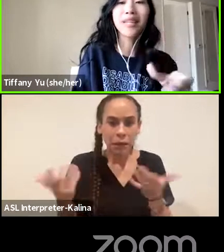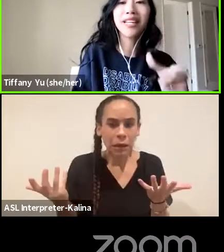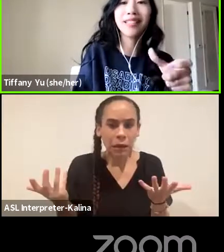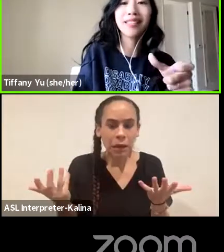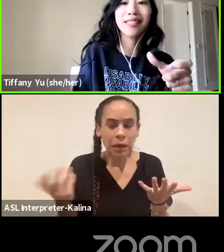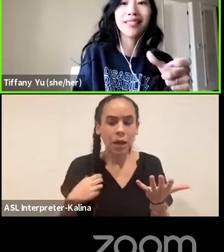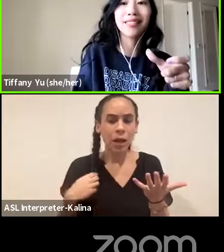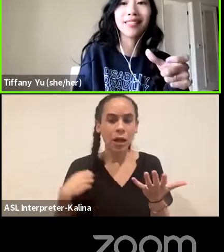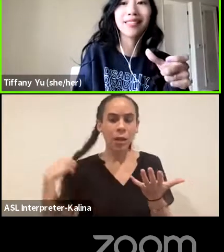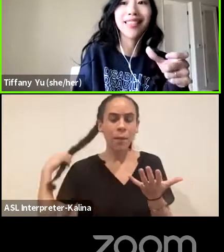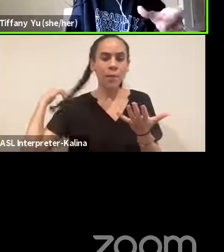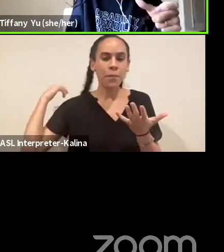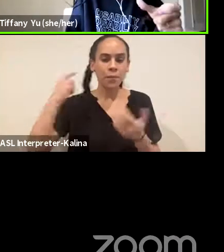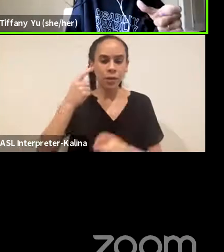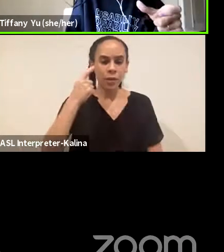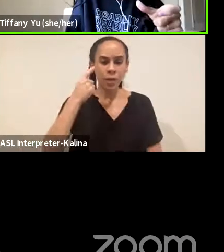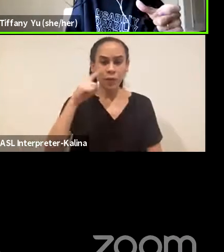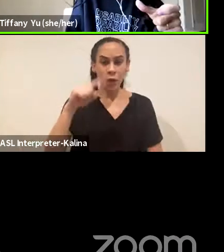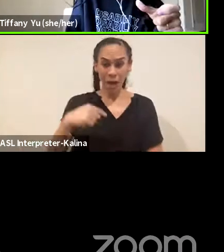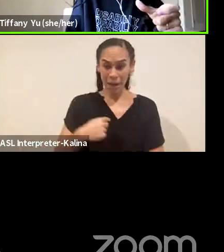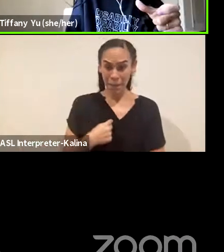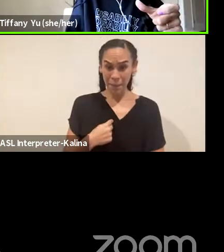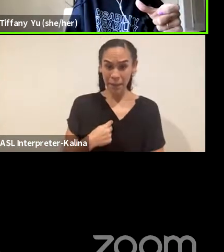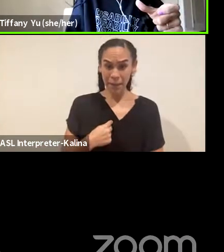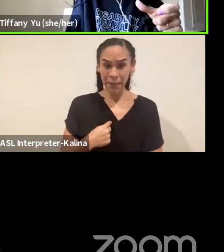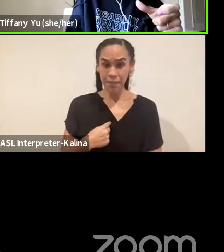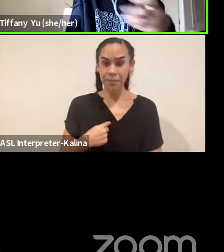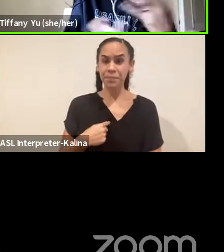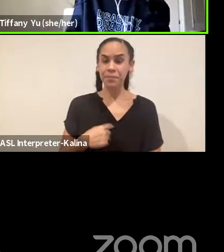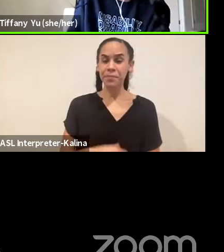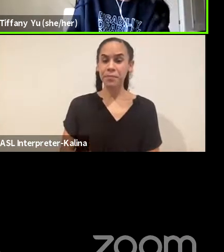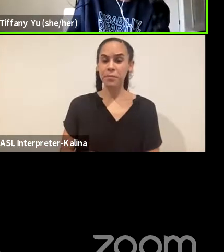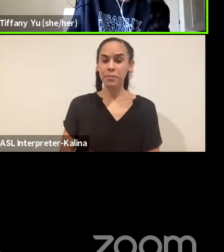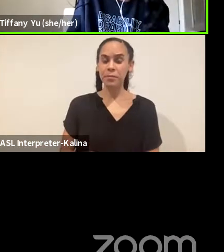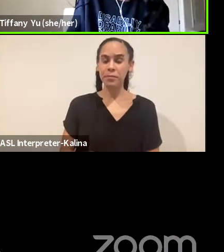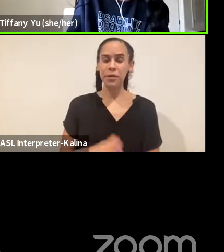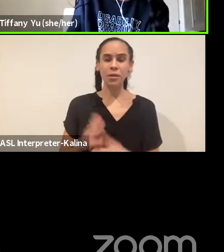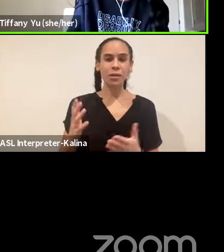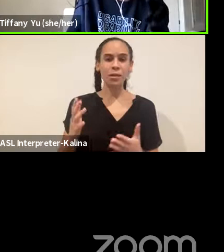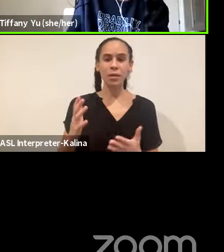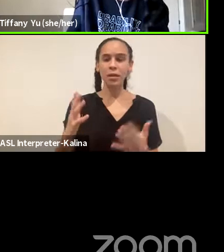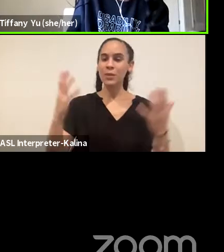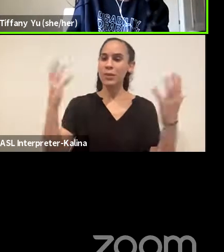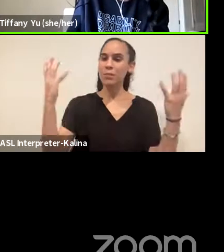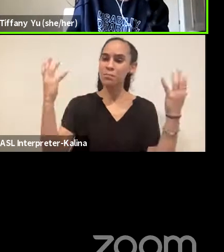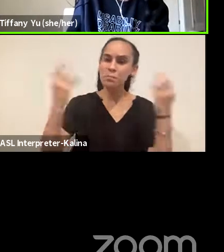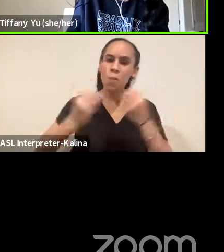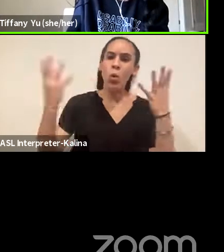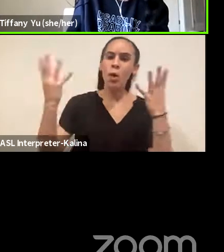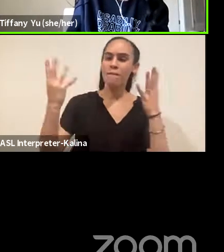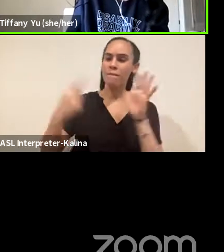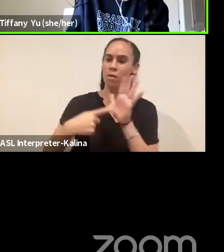For me, that was such a beautiful display of,